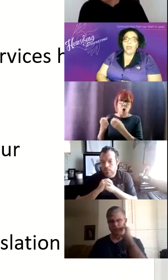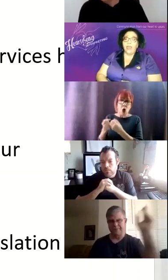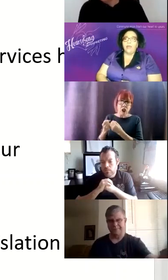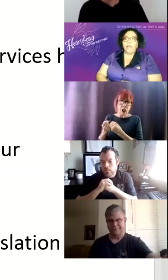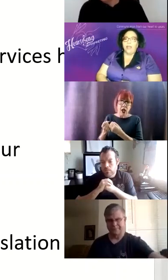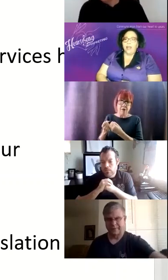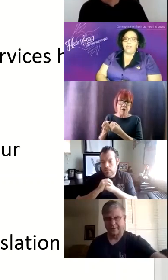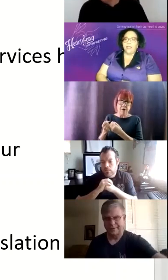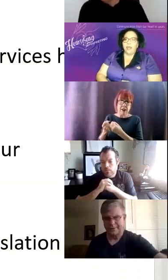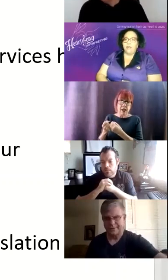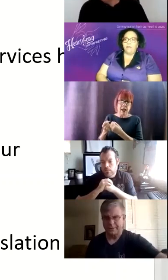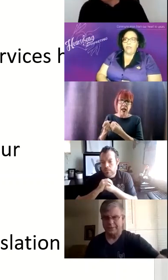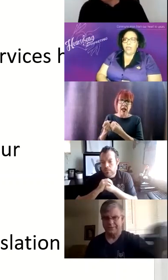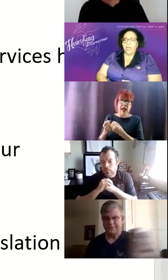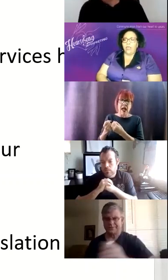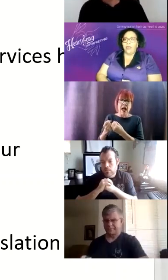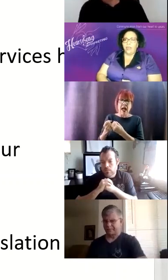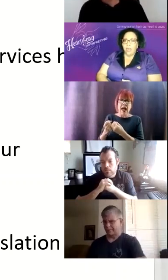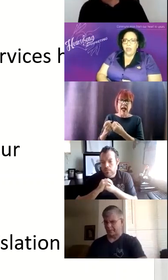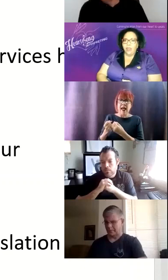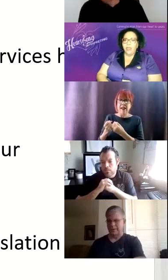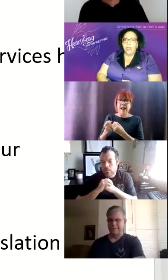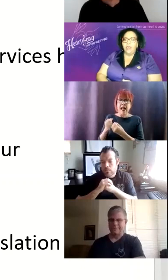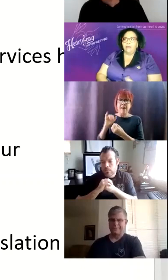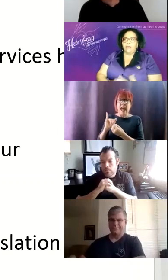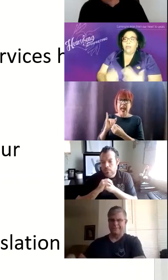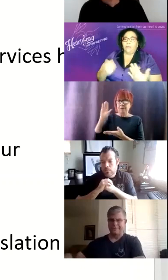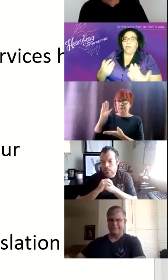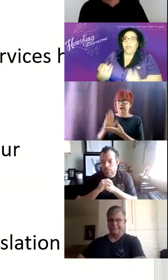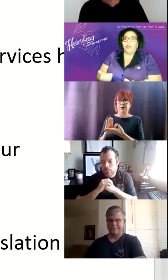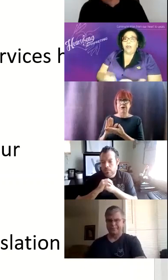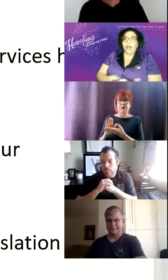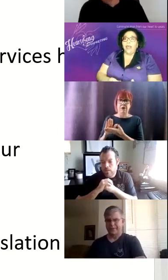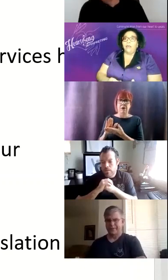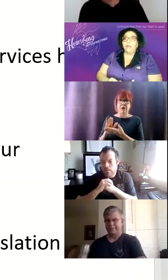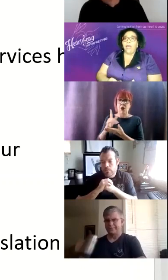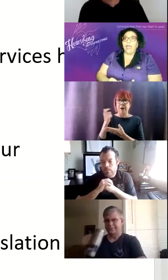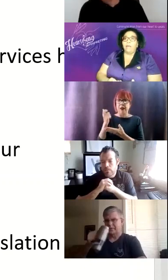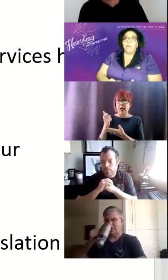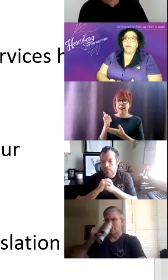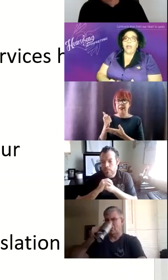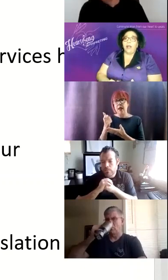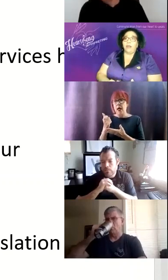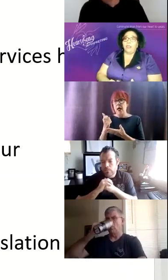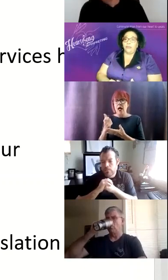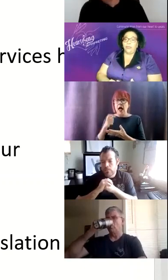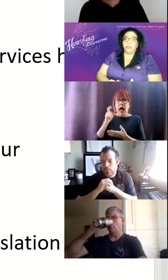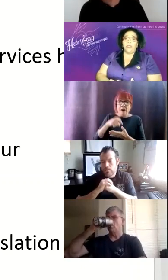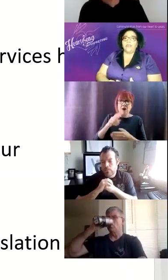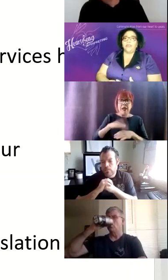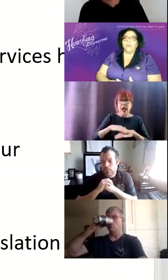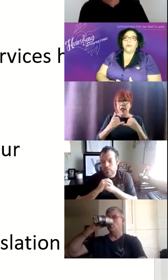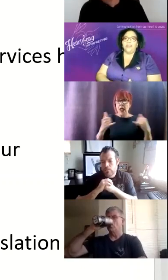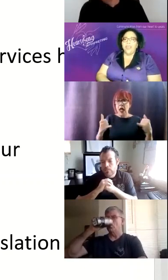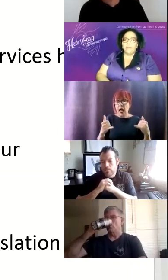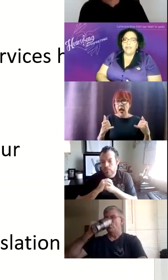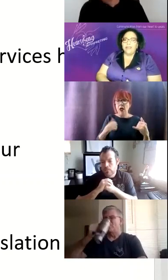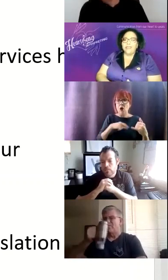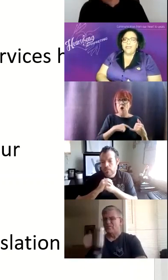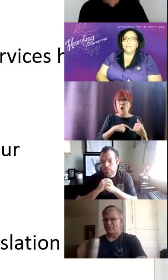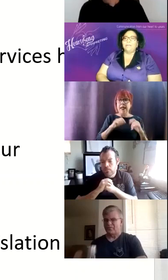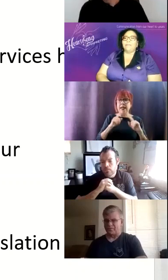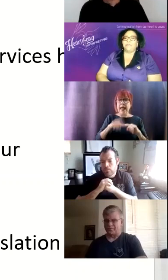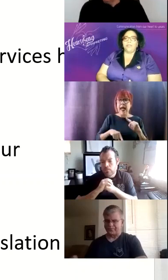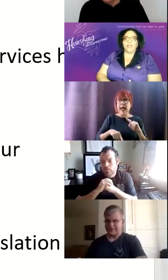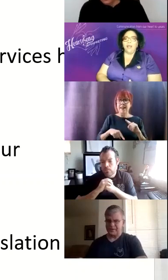lot because of the need to be online. We can't bring our students with us to our